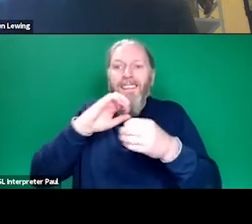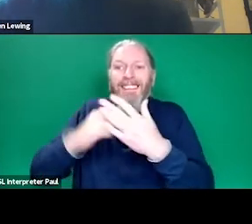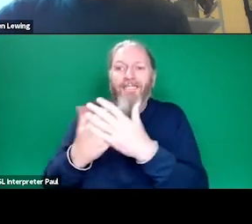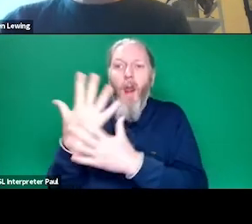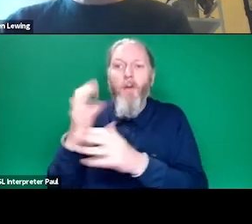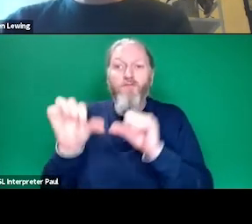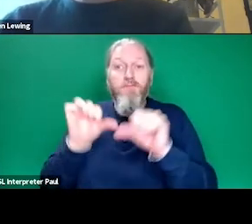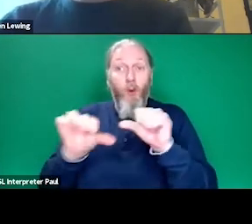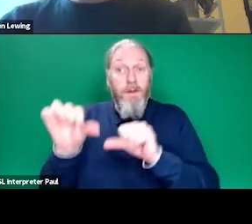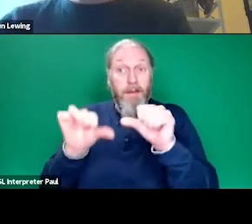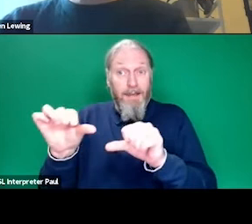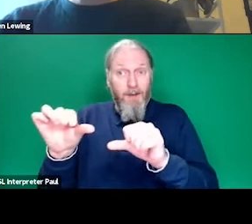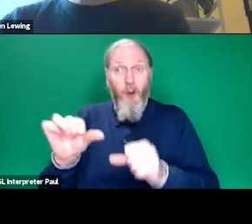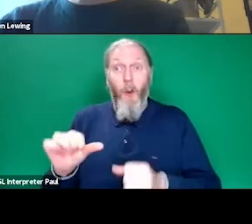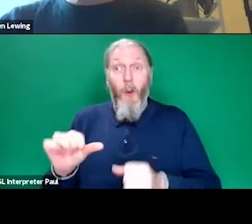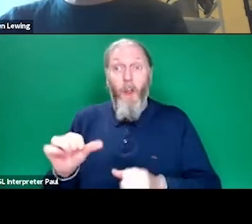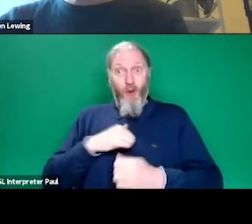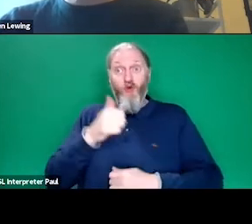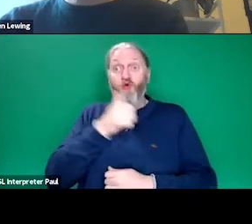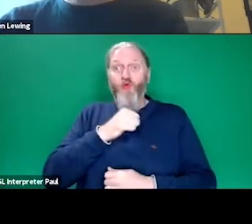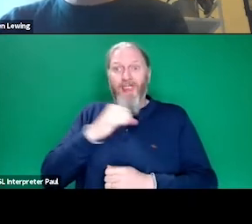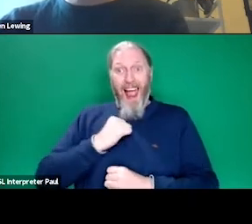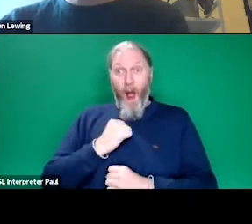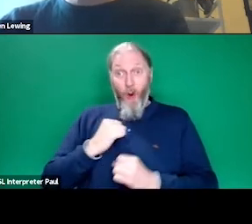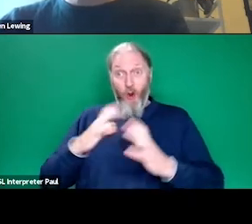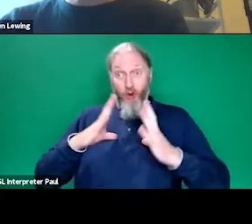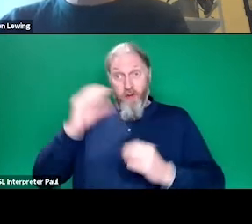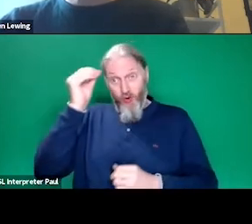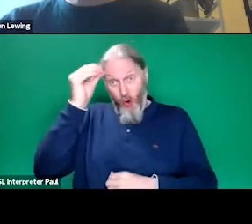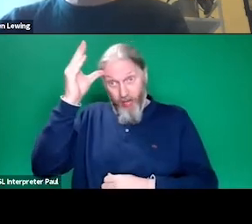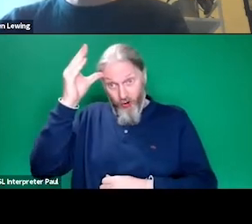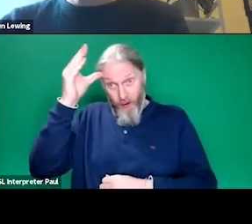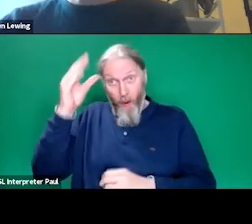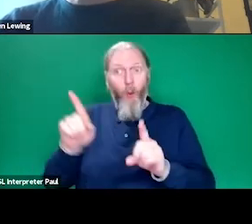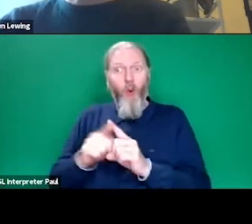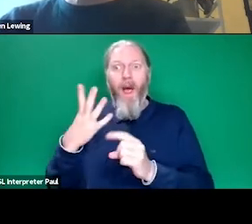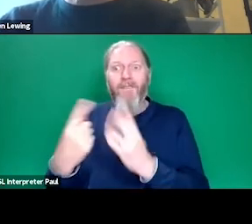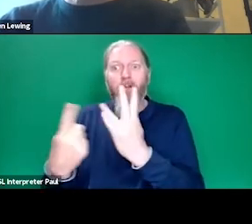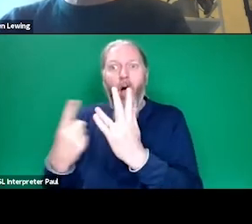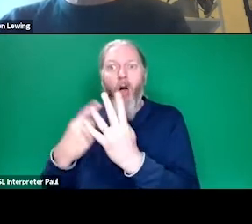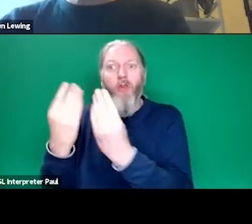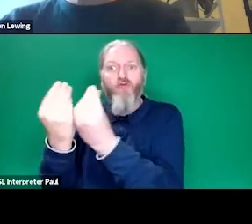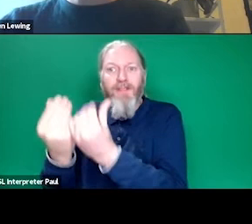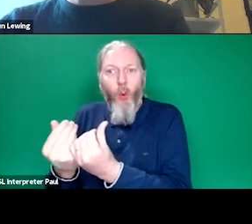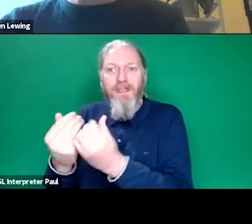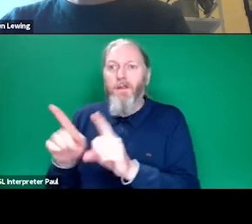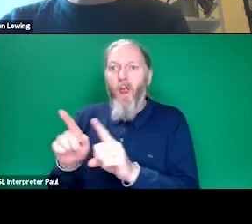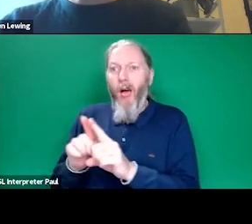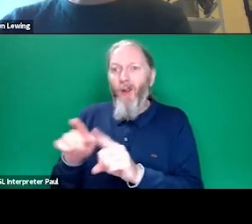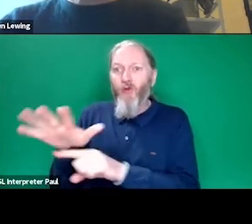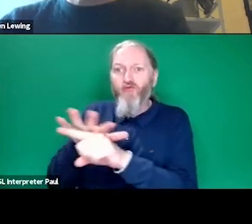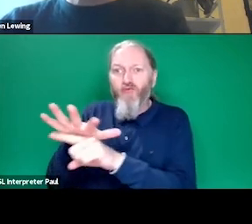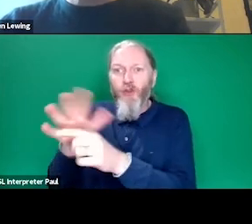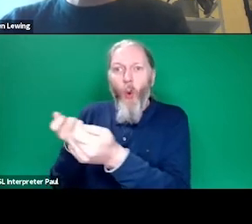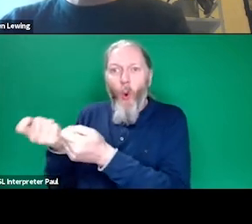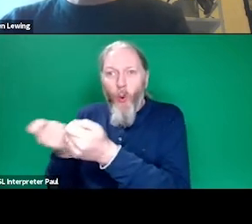by the National Centre with a range of resources, some of which you've heard about already. The regional coordinators,